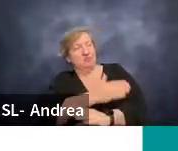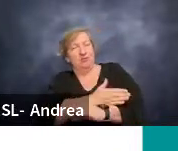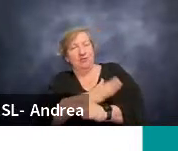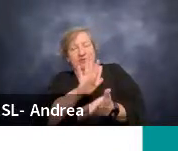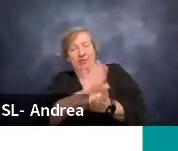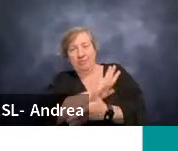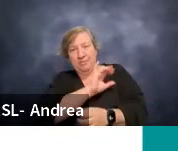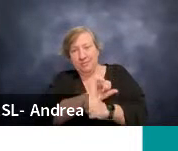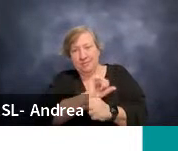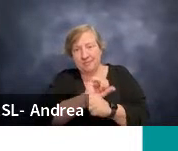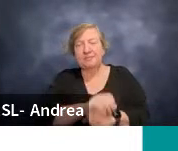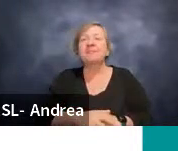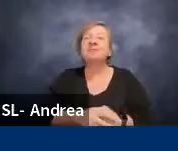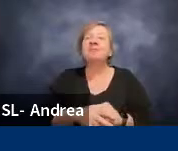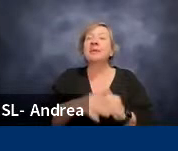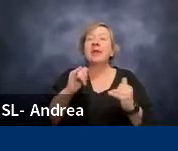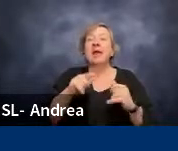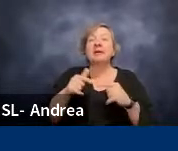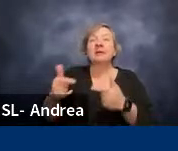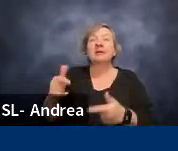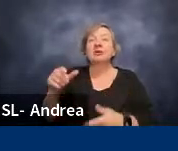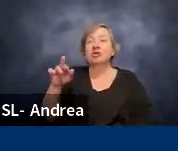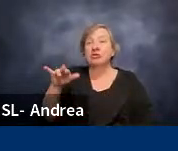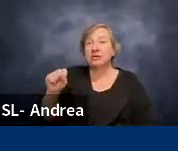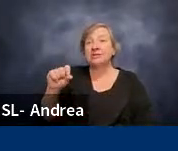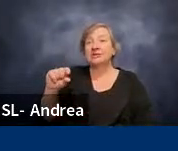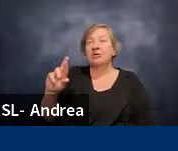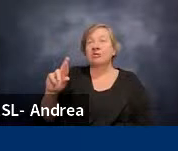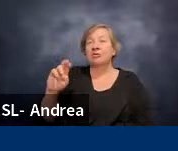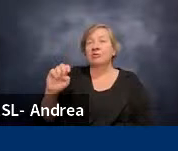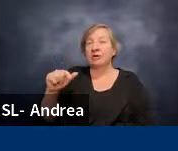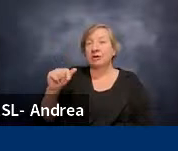it over to Mr. Chris Regan.